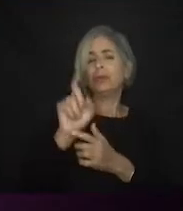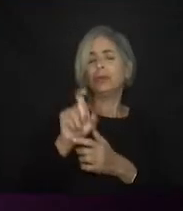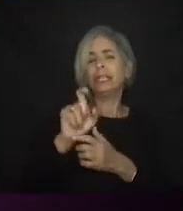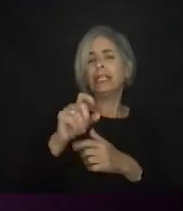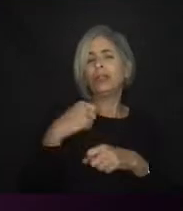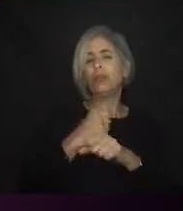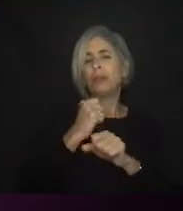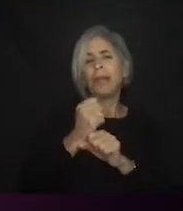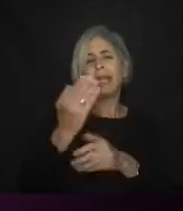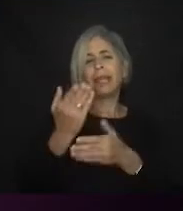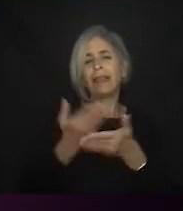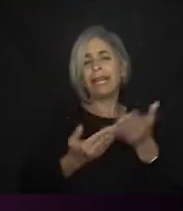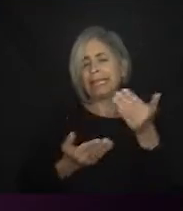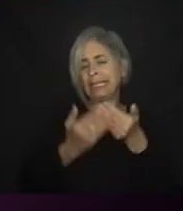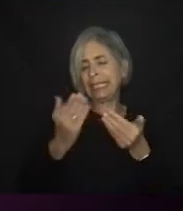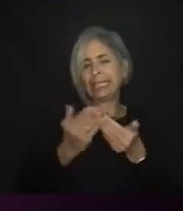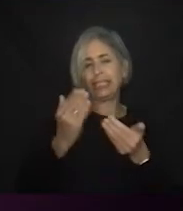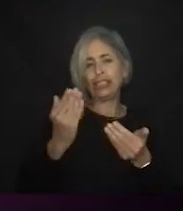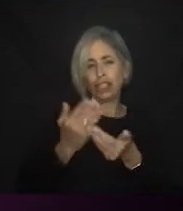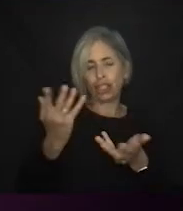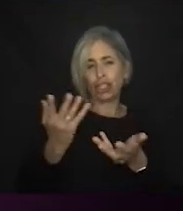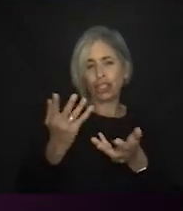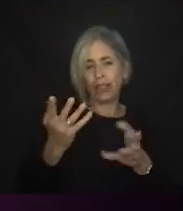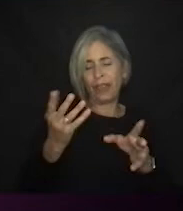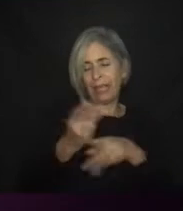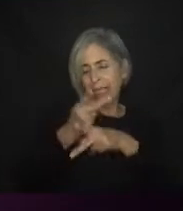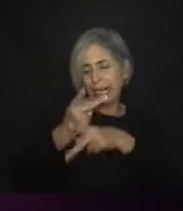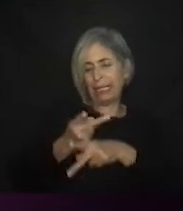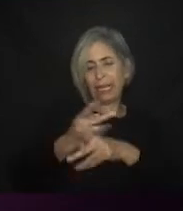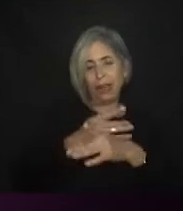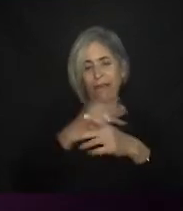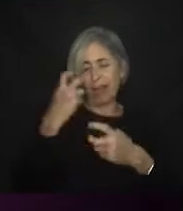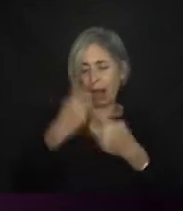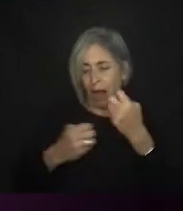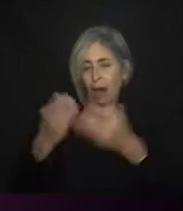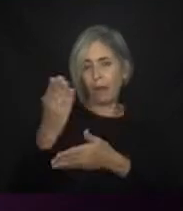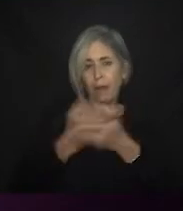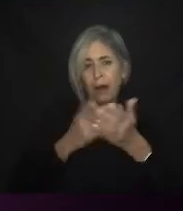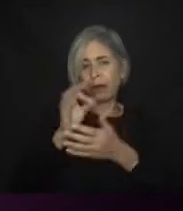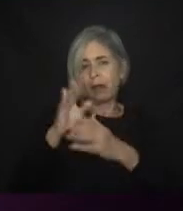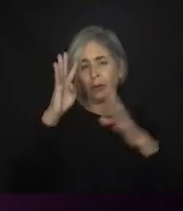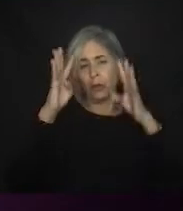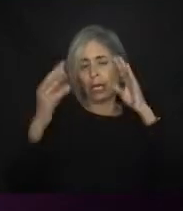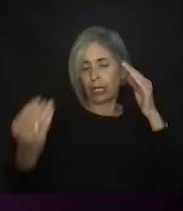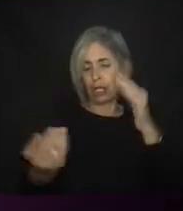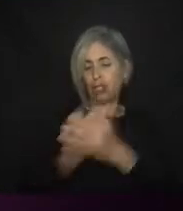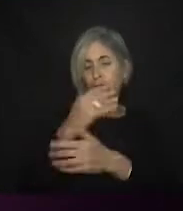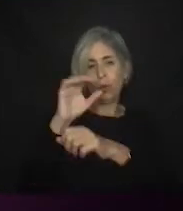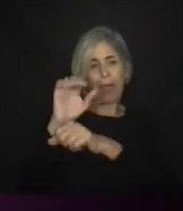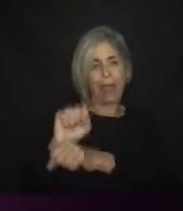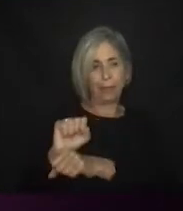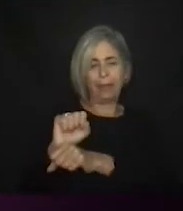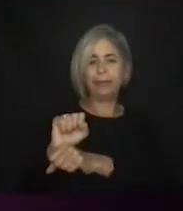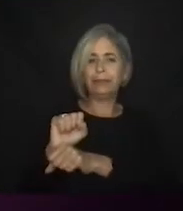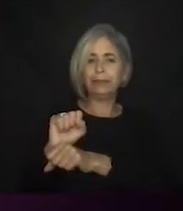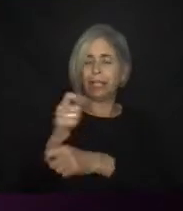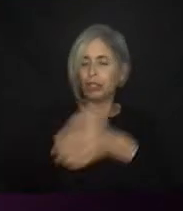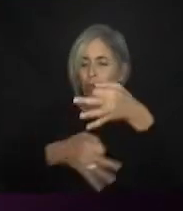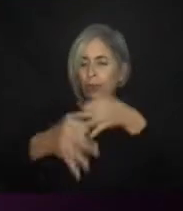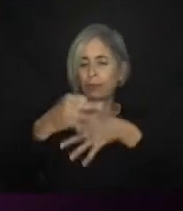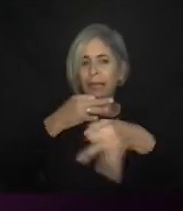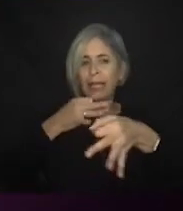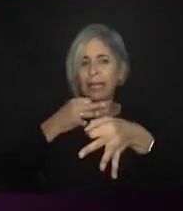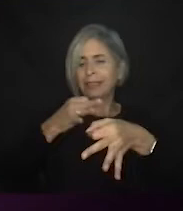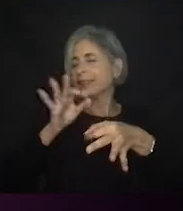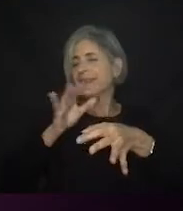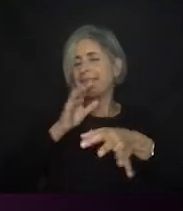makes that change easier, something that takes care of the hard parts of creating a new habit to be able to replace